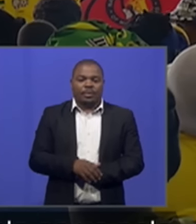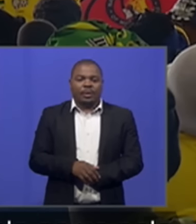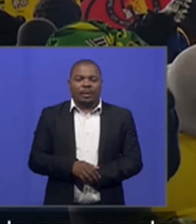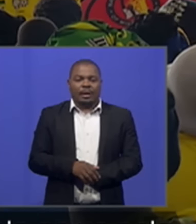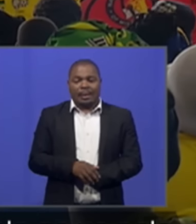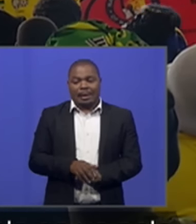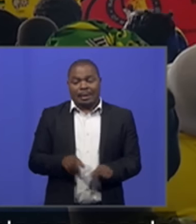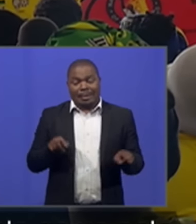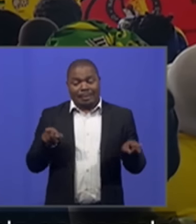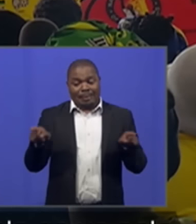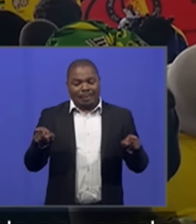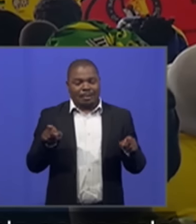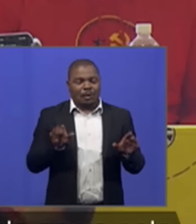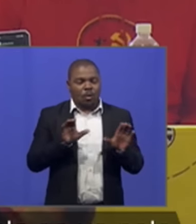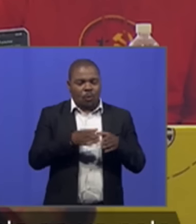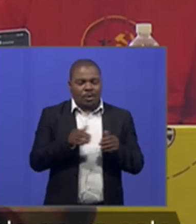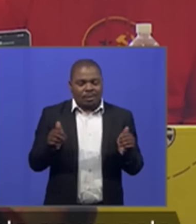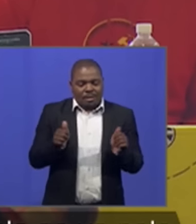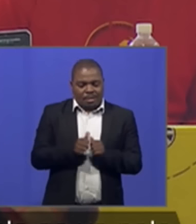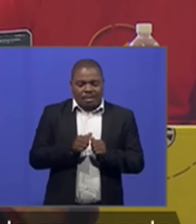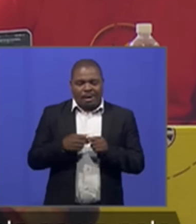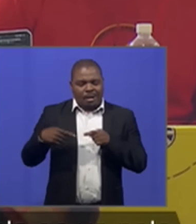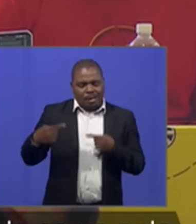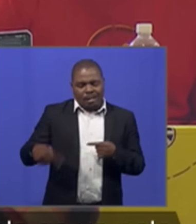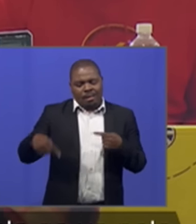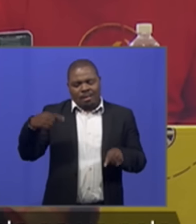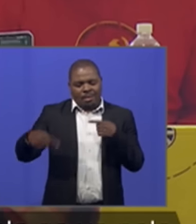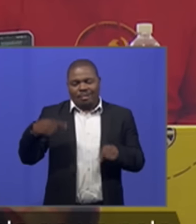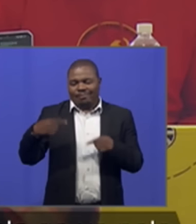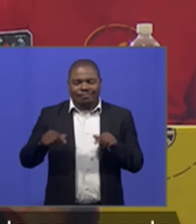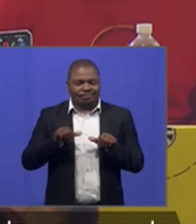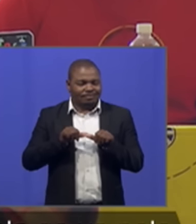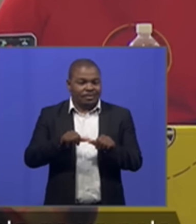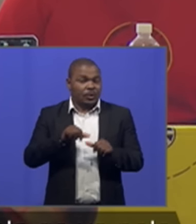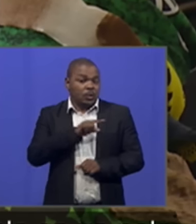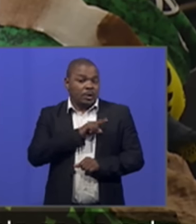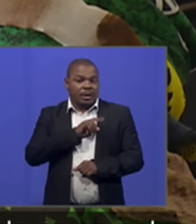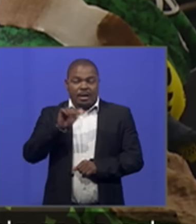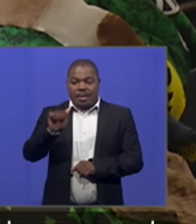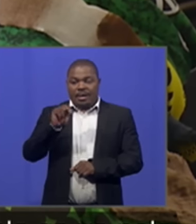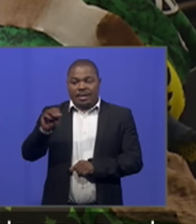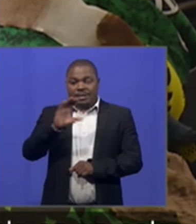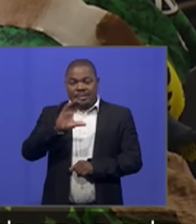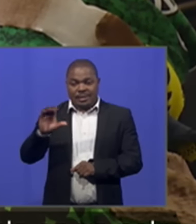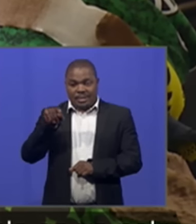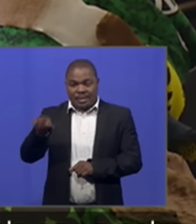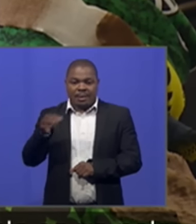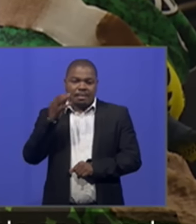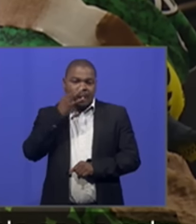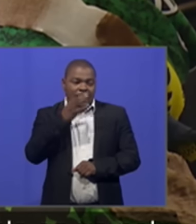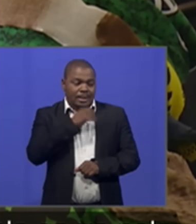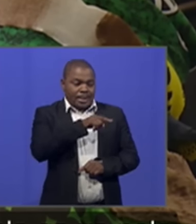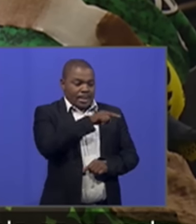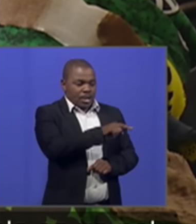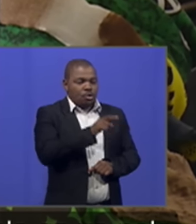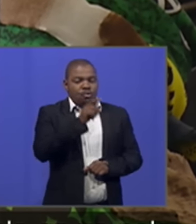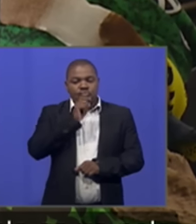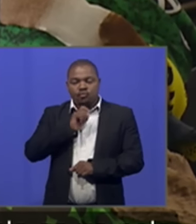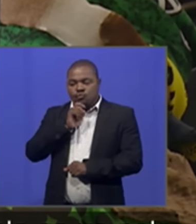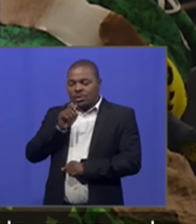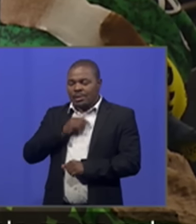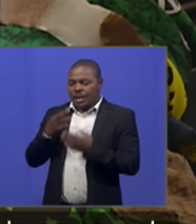maloko a mabedi a semphato e sa le kgole le go fihla mafelelong seo ka ge ANC e sa nyake dikemedi go šomiša didirišwa tša yona go